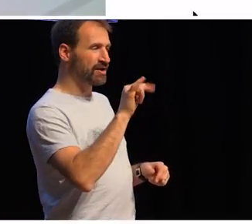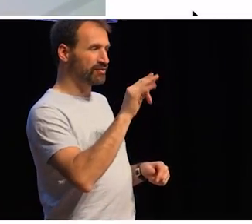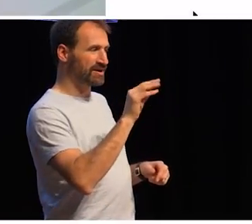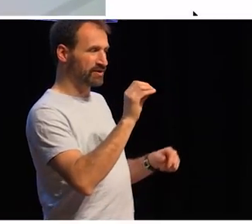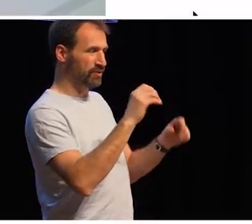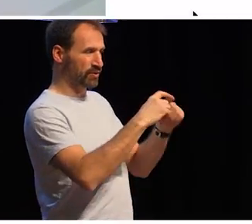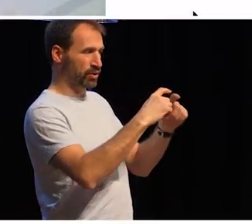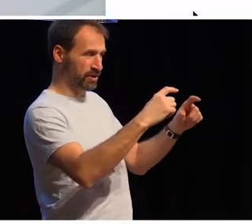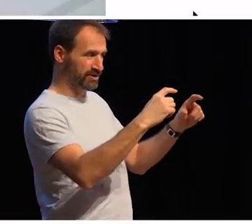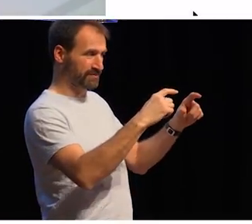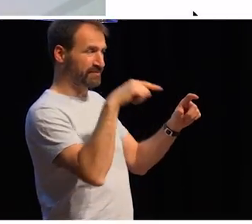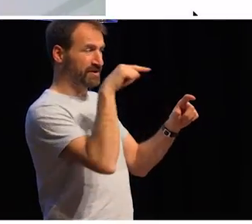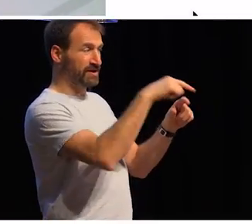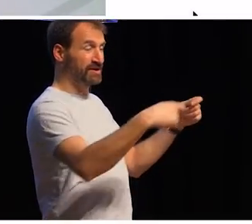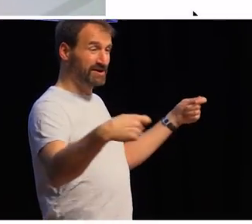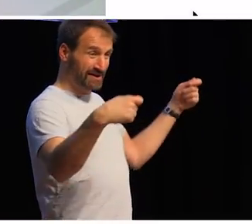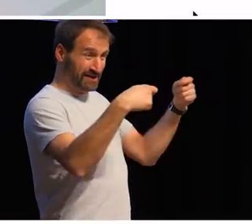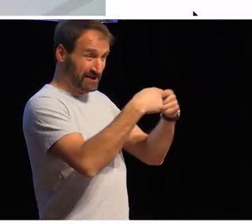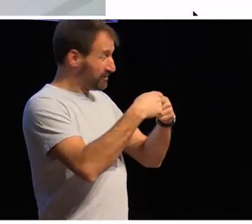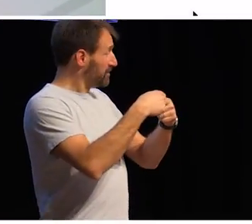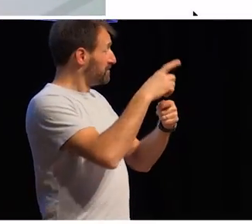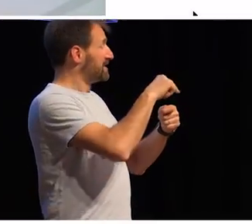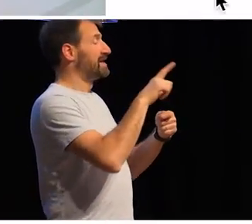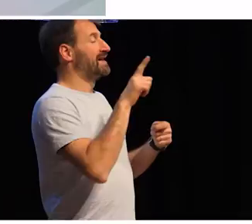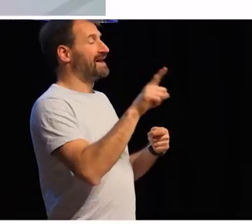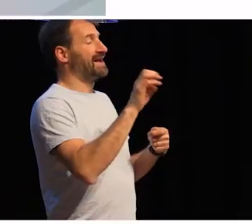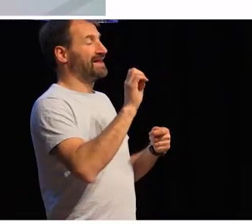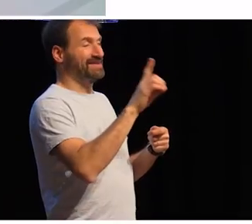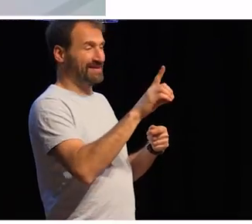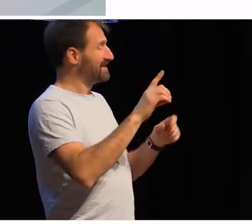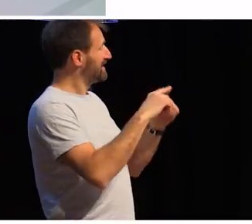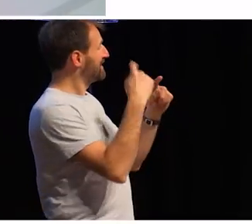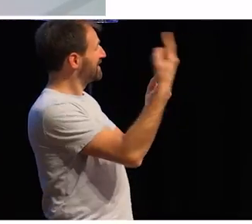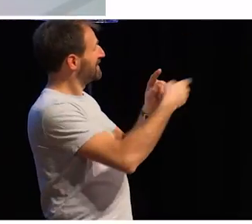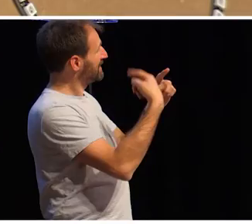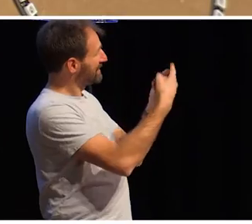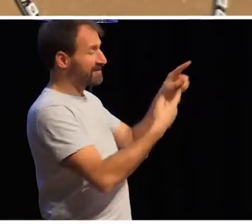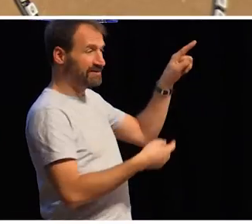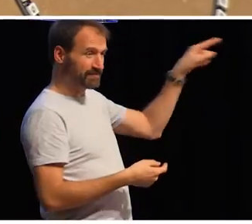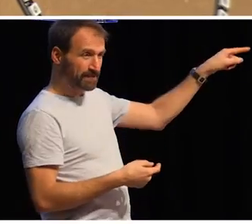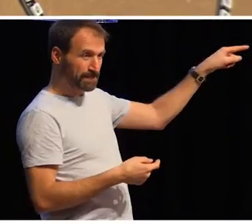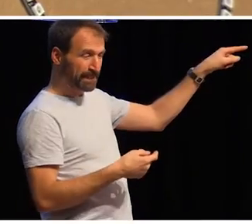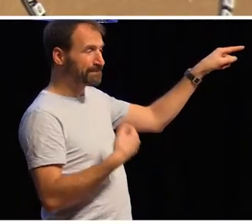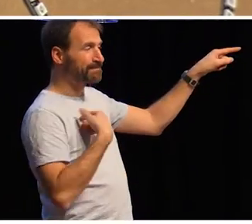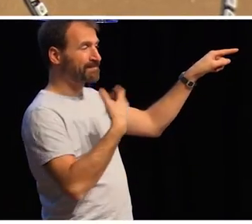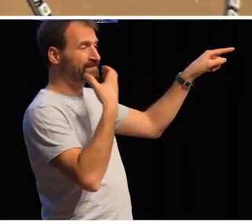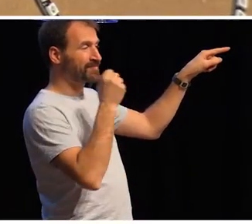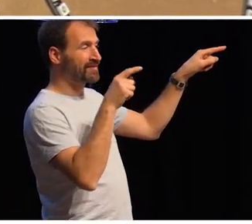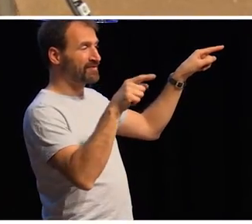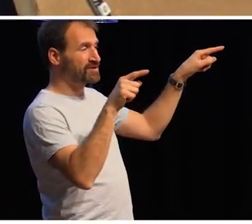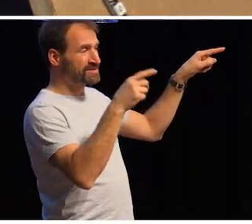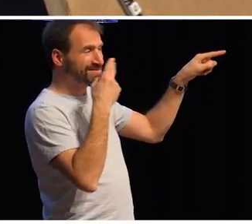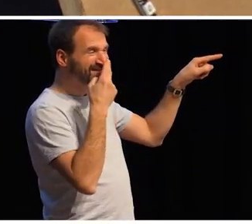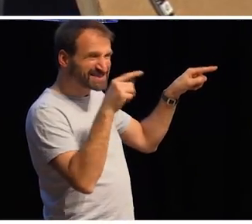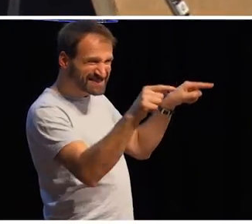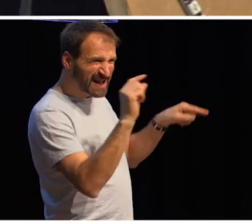is connected to this LED ring right here. So I want you to see this